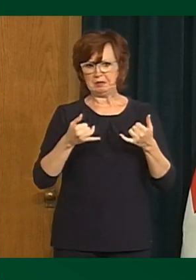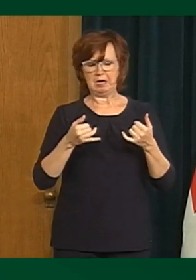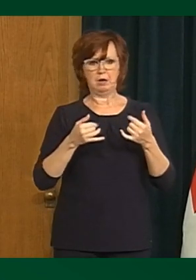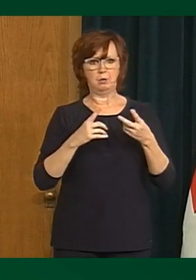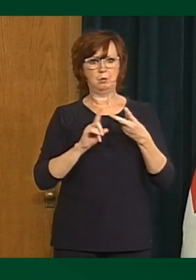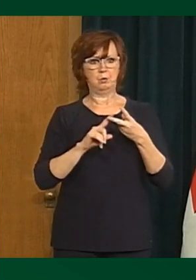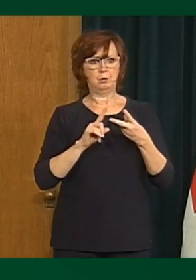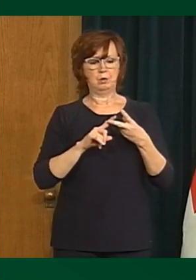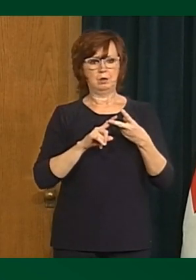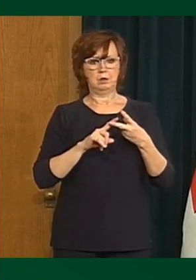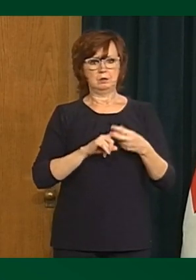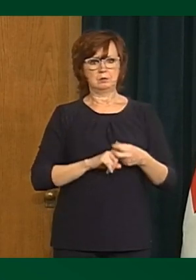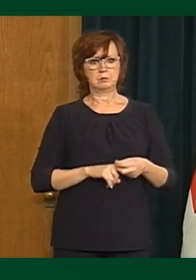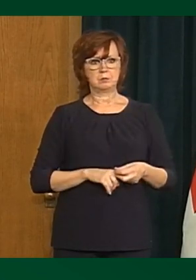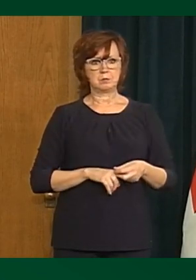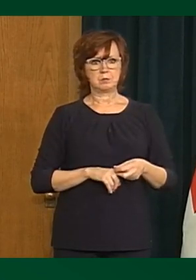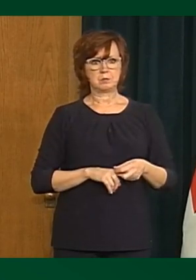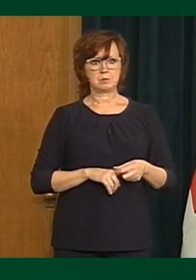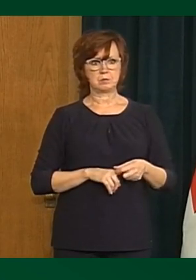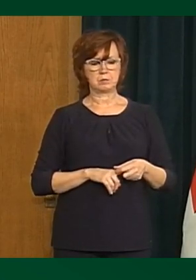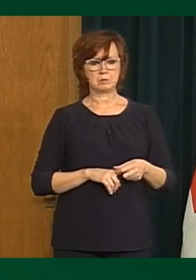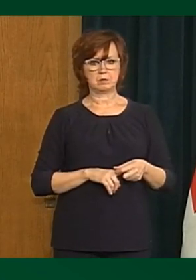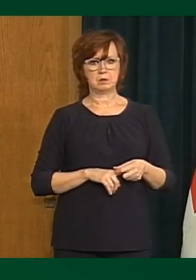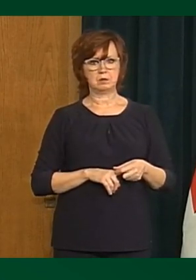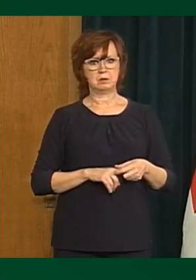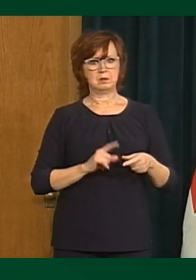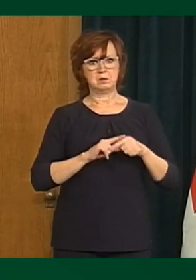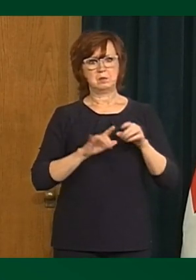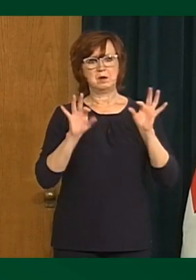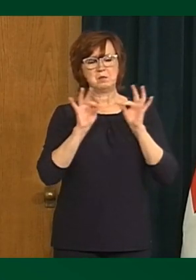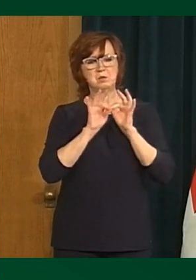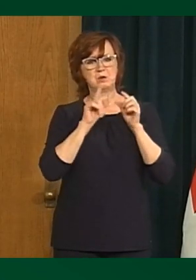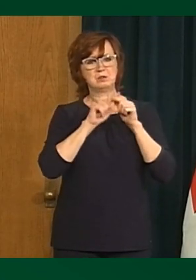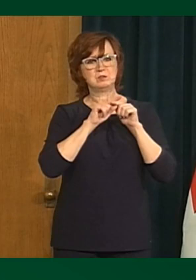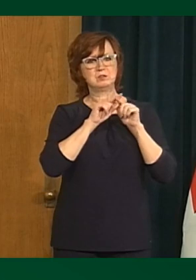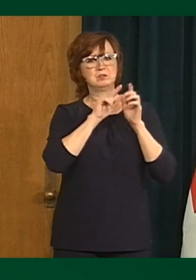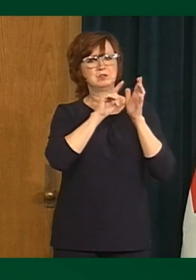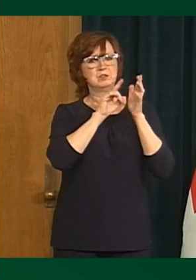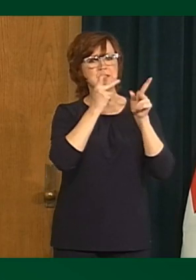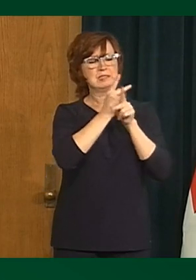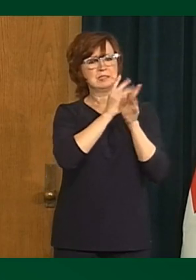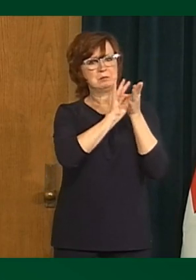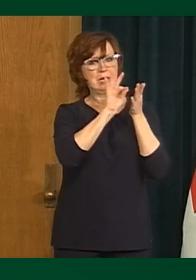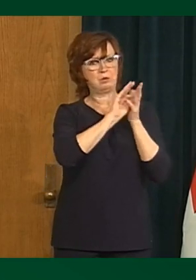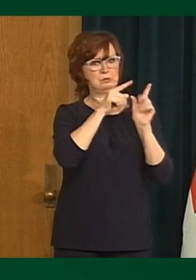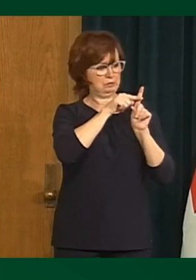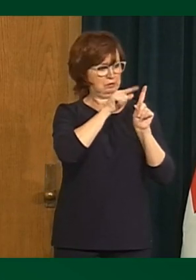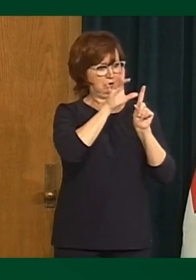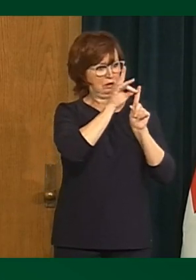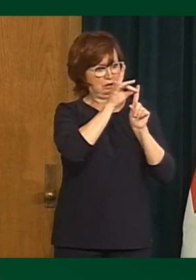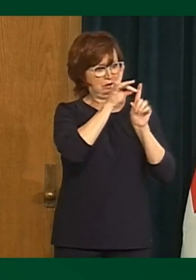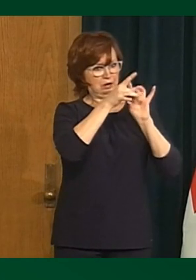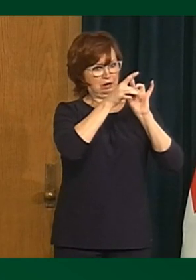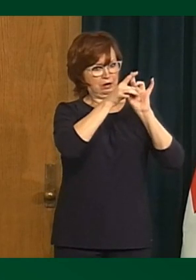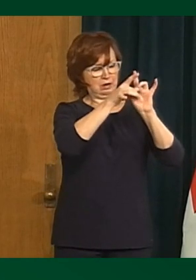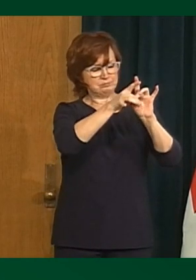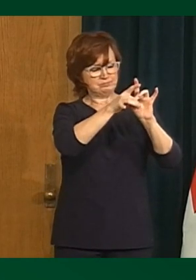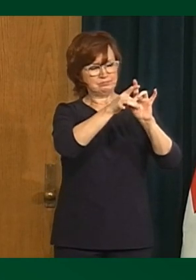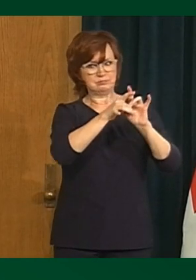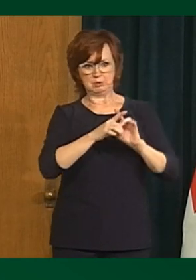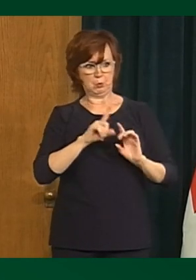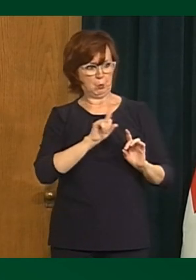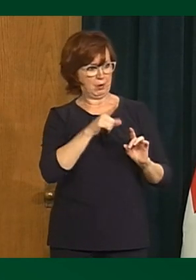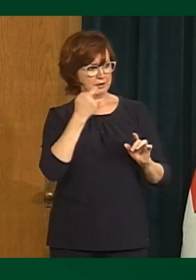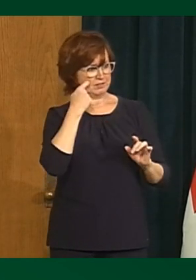they be required, had they been in contact with someone, that we're able to trace those individuals not only within Saskatchewan's borders,